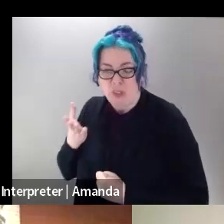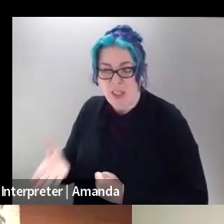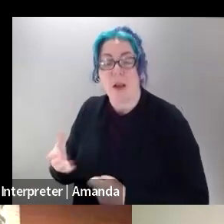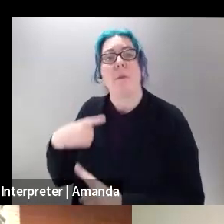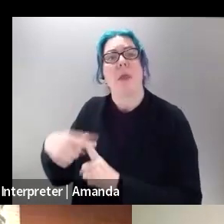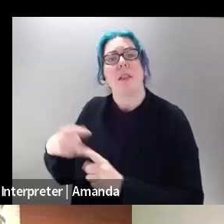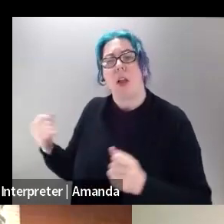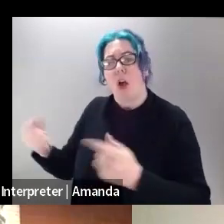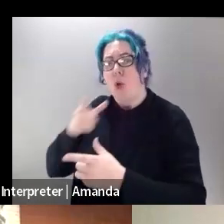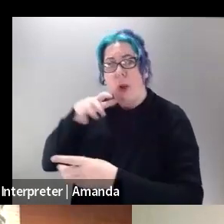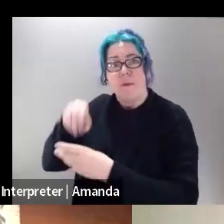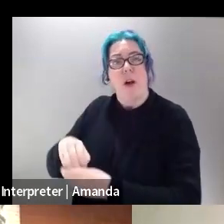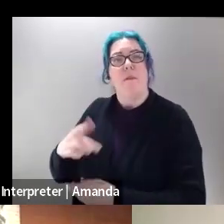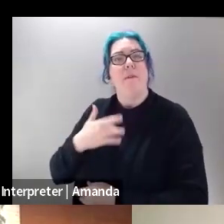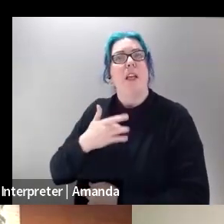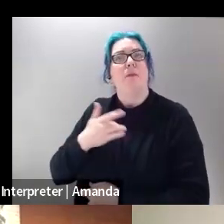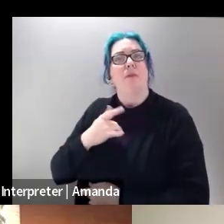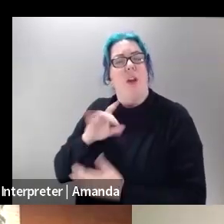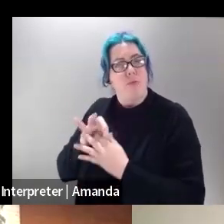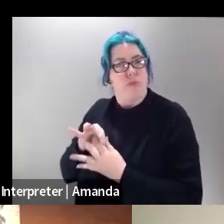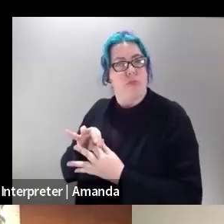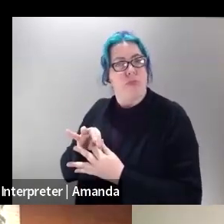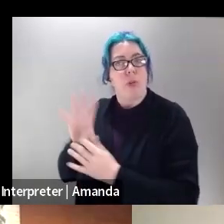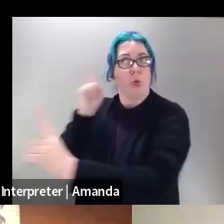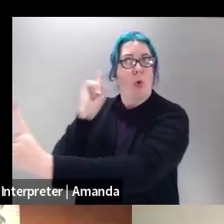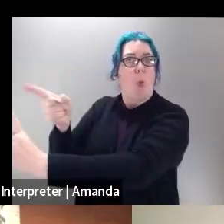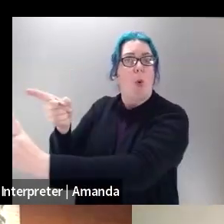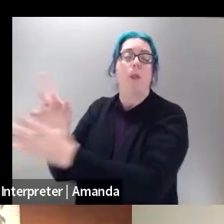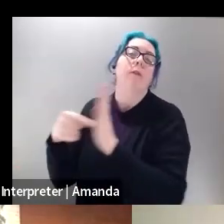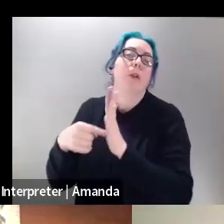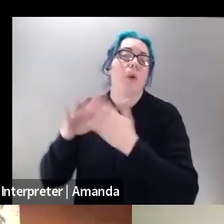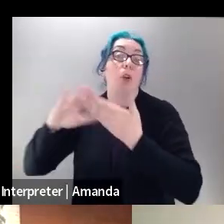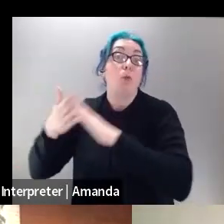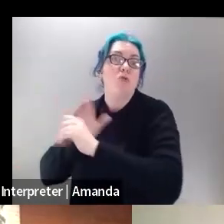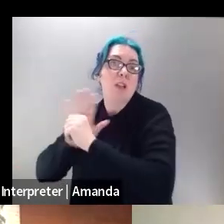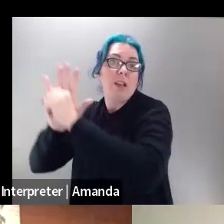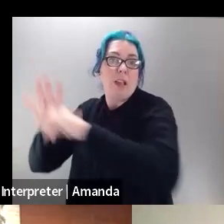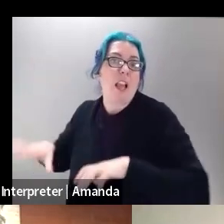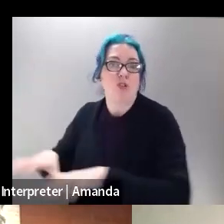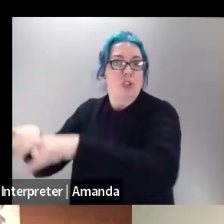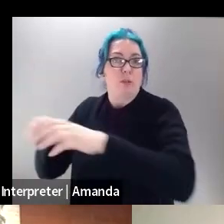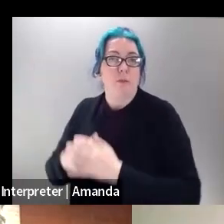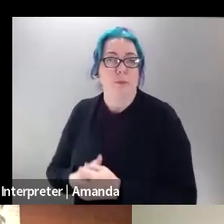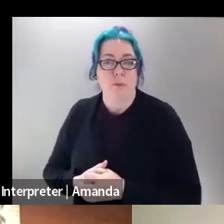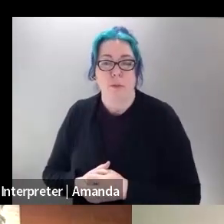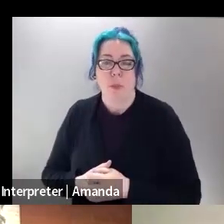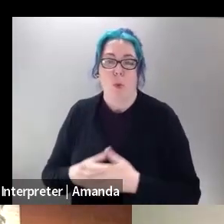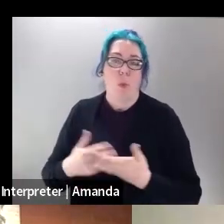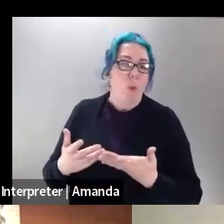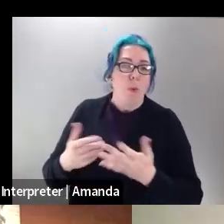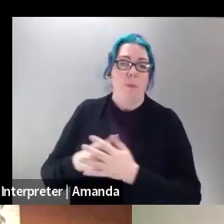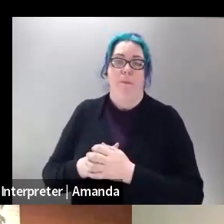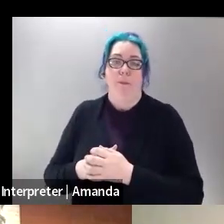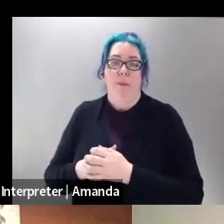Fields like community action, learning settings, and social action use justice seeking,